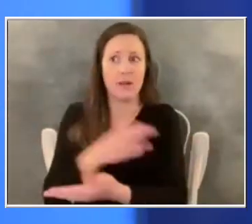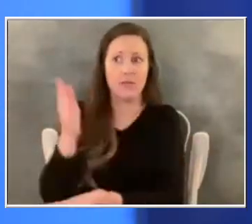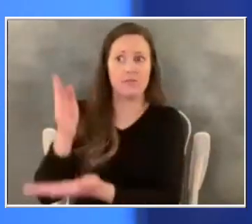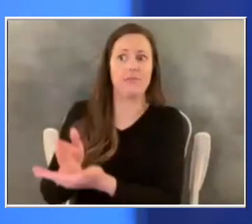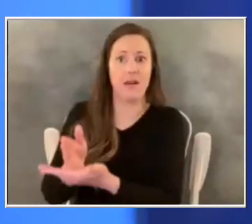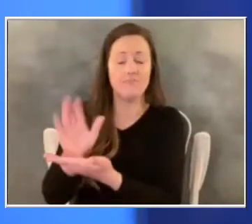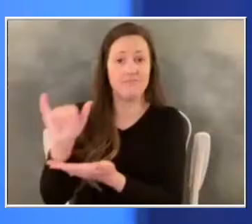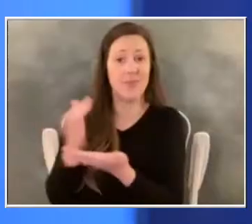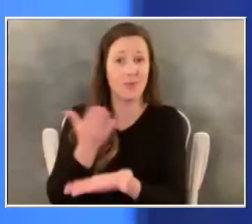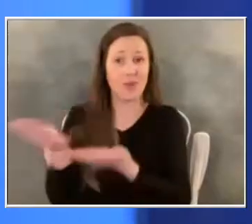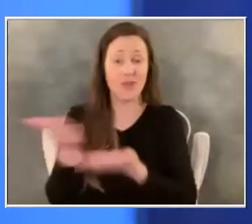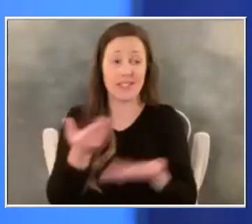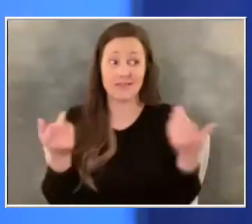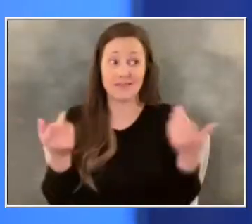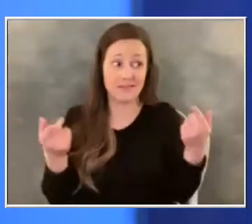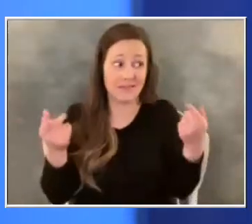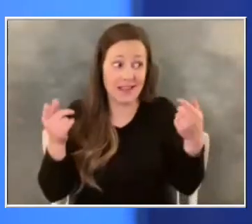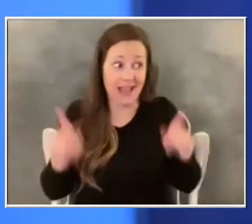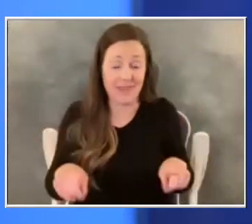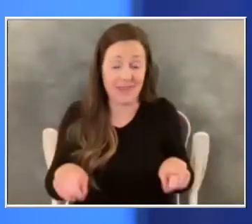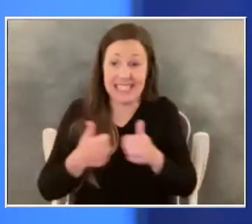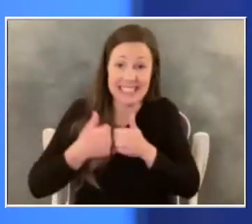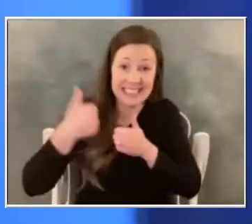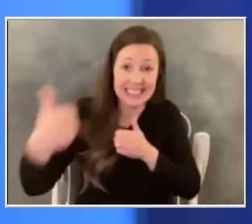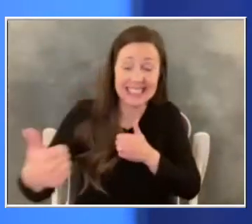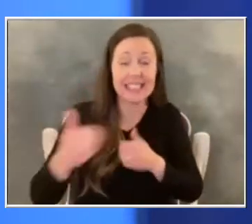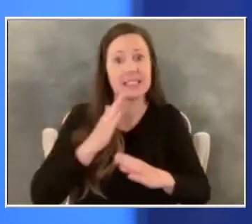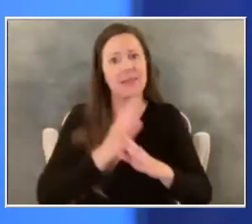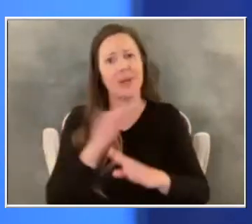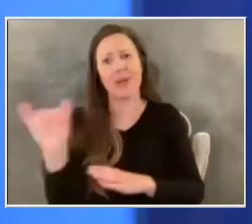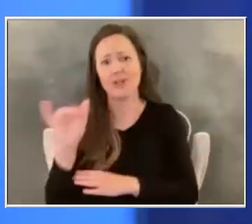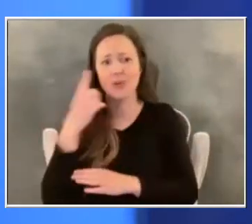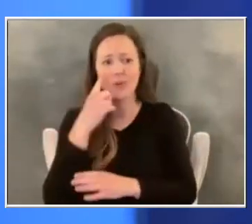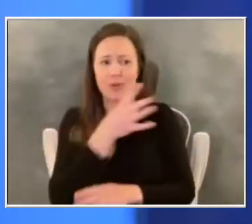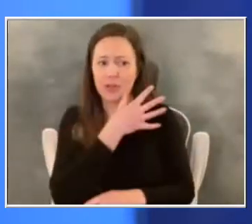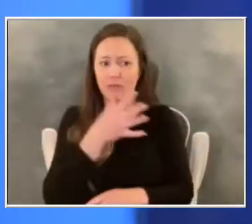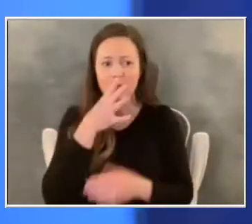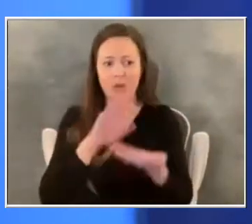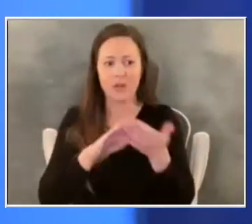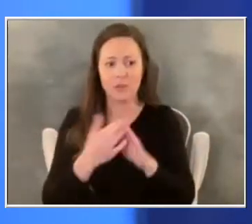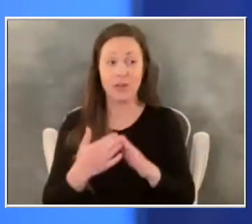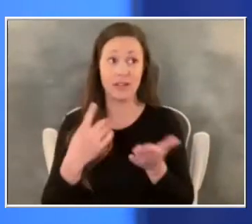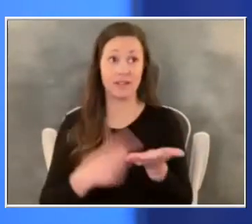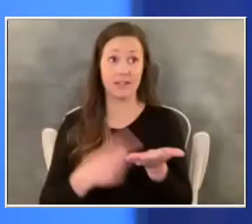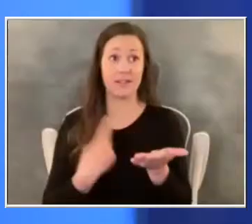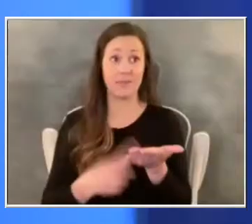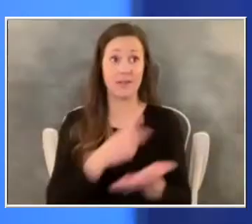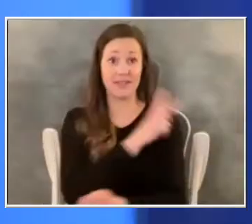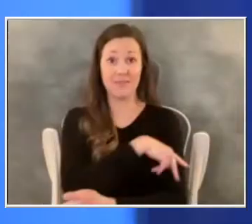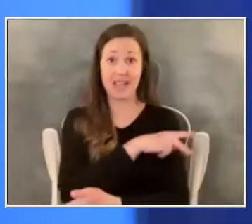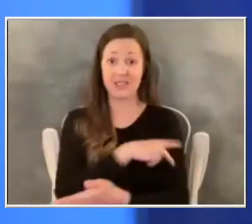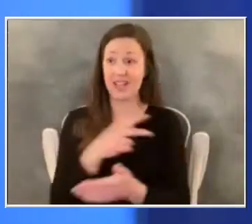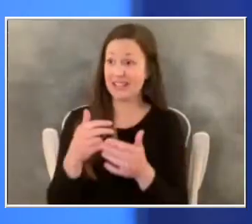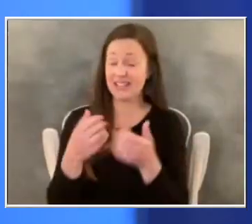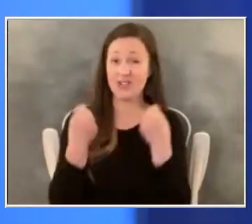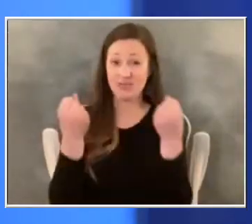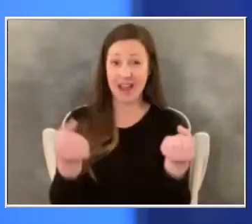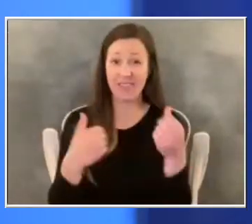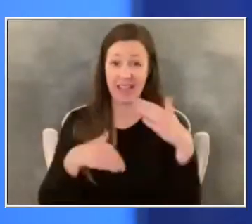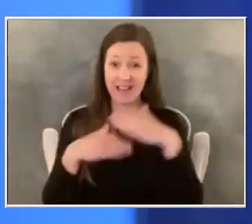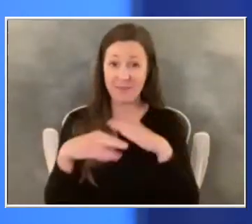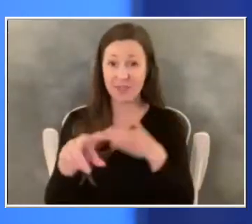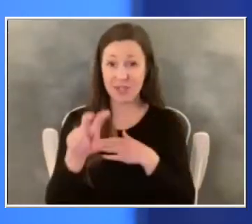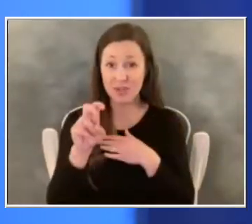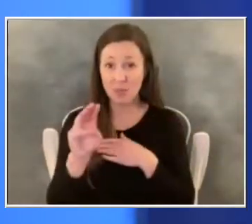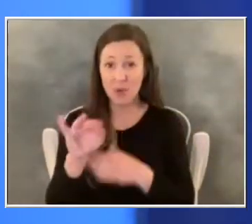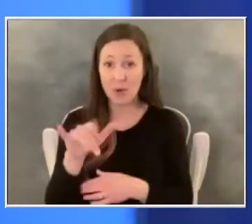result, distance is always a barrier in rural communities. And in some cases, patients are traveling up to 200 miles to get to the facility where